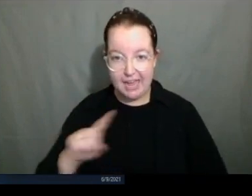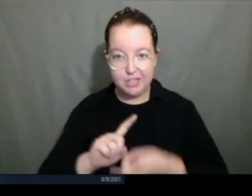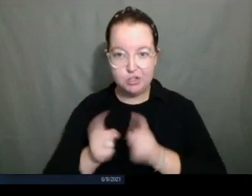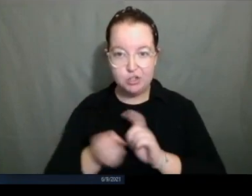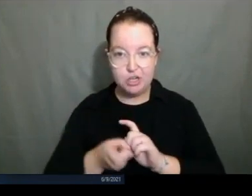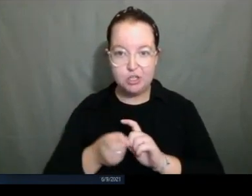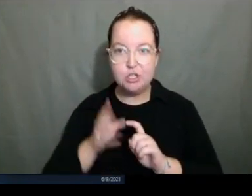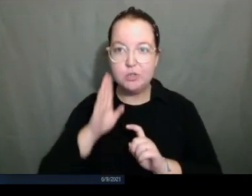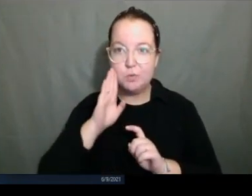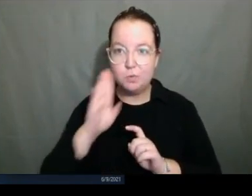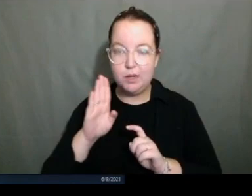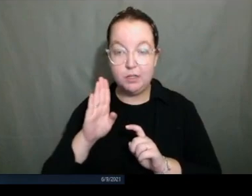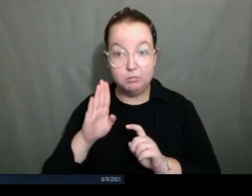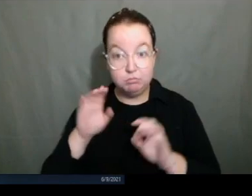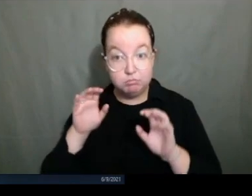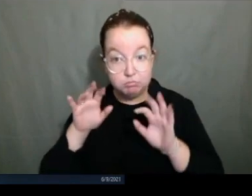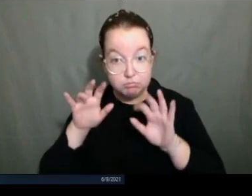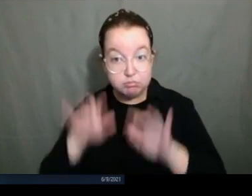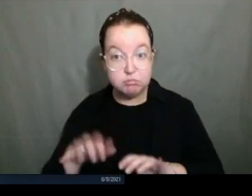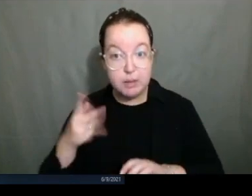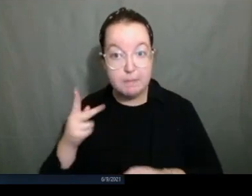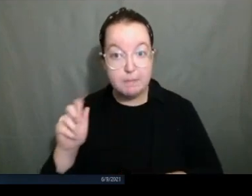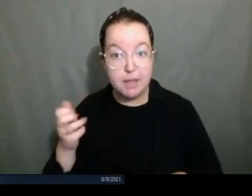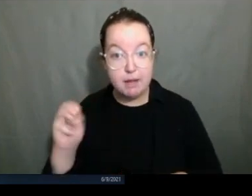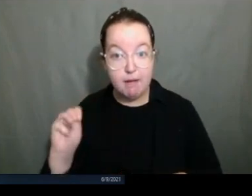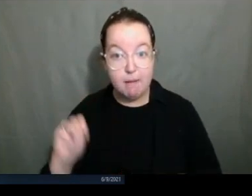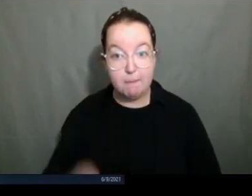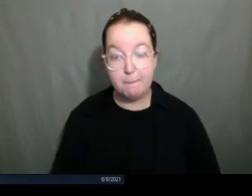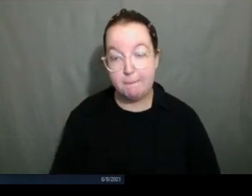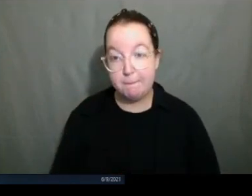taxes moving forward, you can make directly in PayCom.